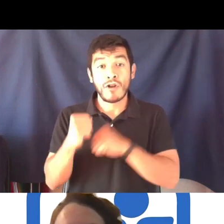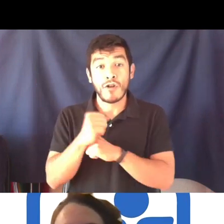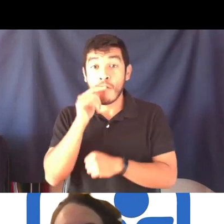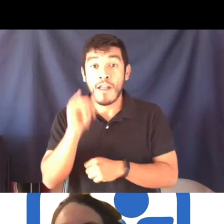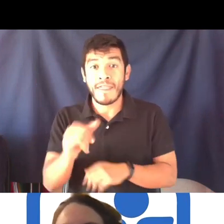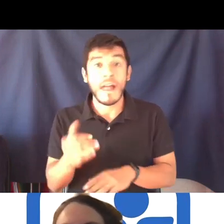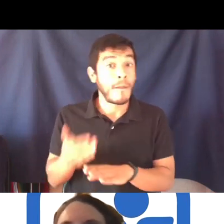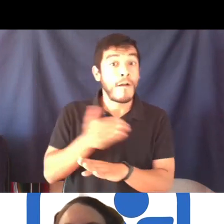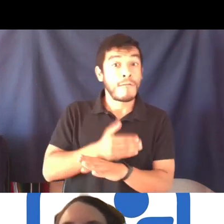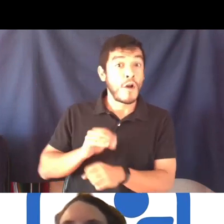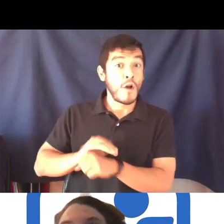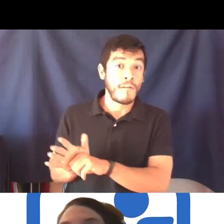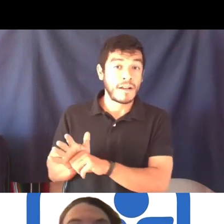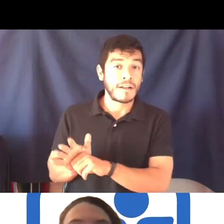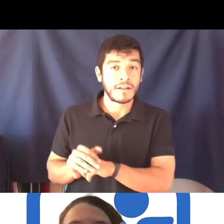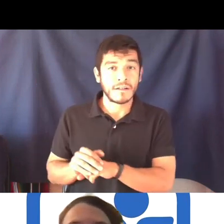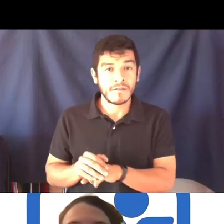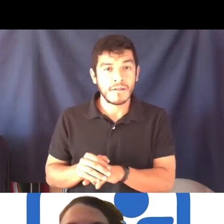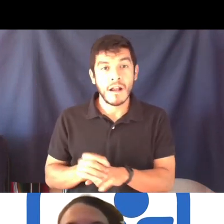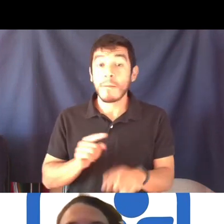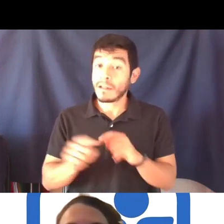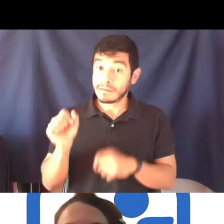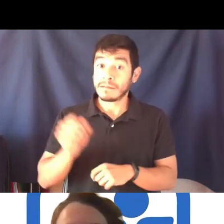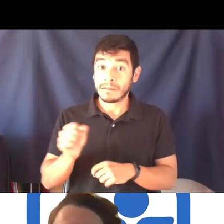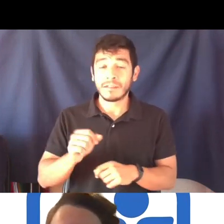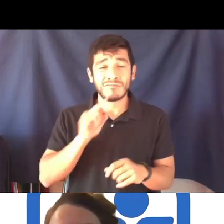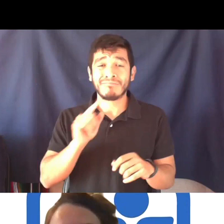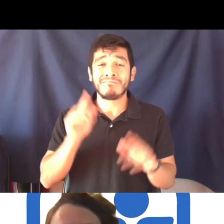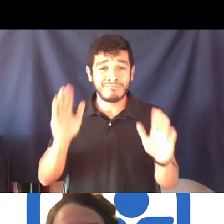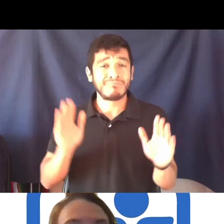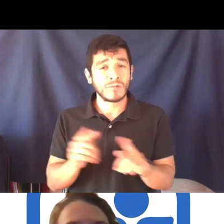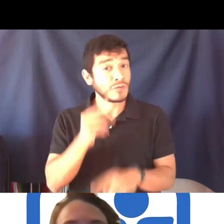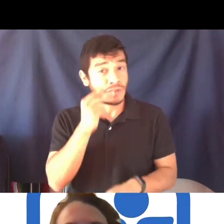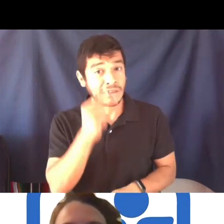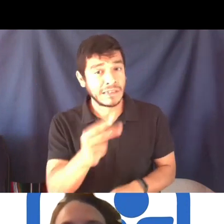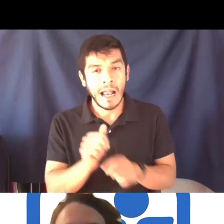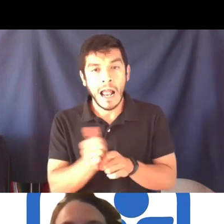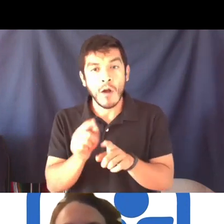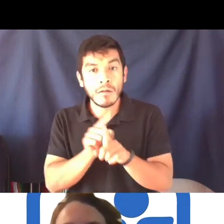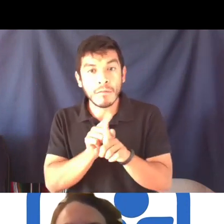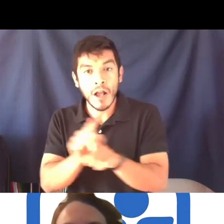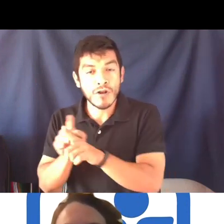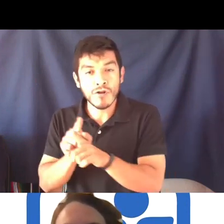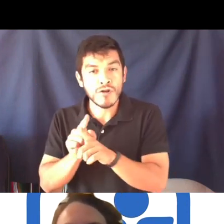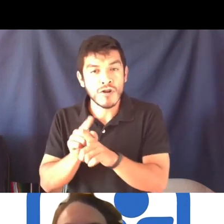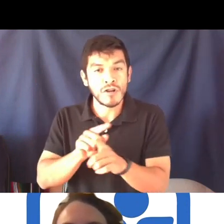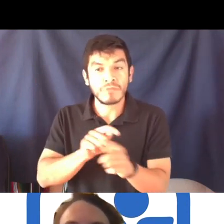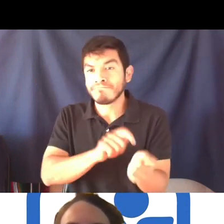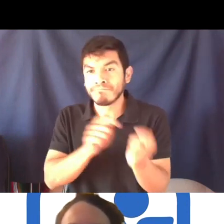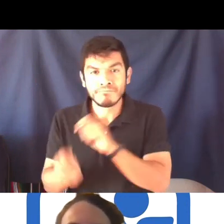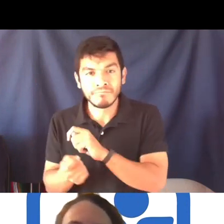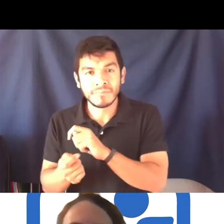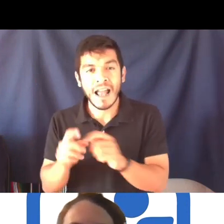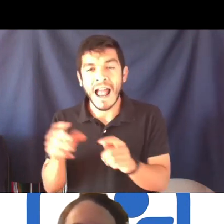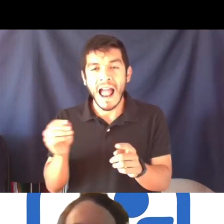beforehand. But yeah, it's been great to see how mentors have adapted and mentees and really